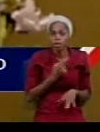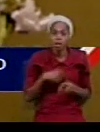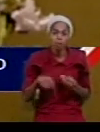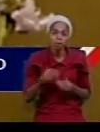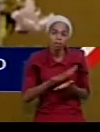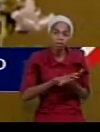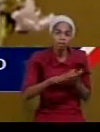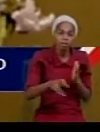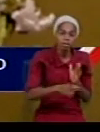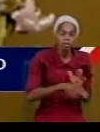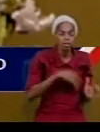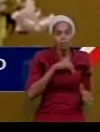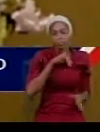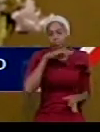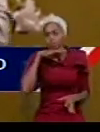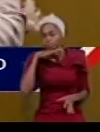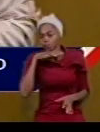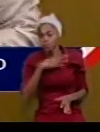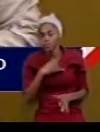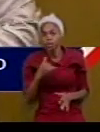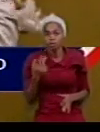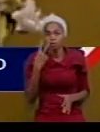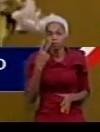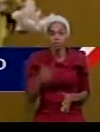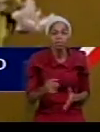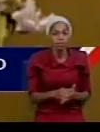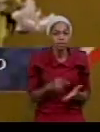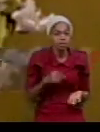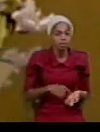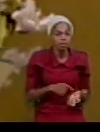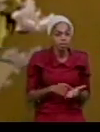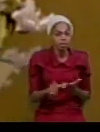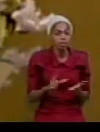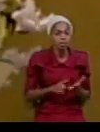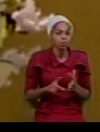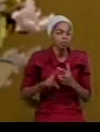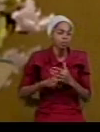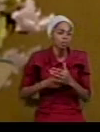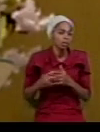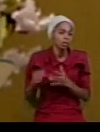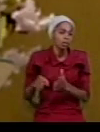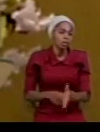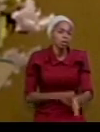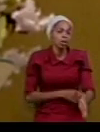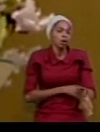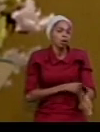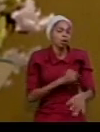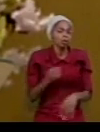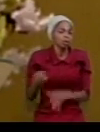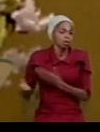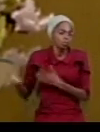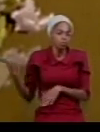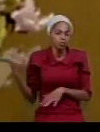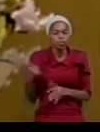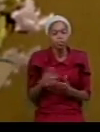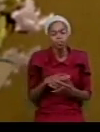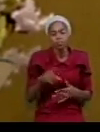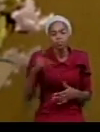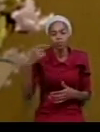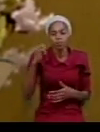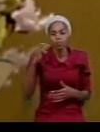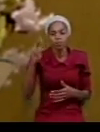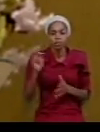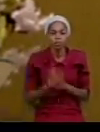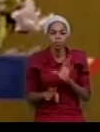in these passages that we read. It started long before then. In Genesis chapter 7, and I read verse